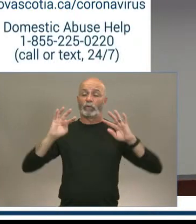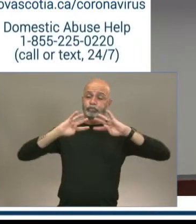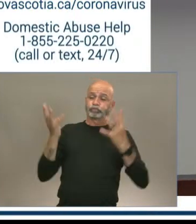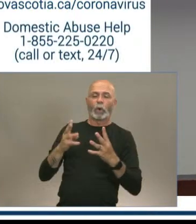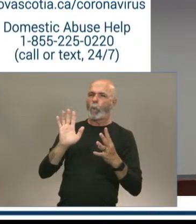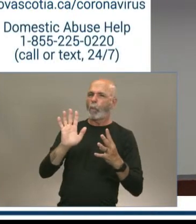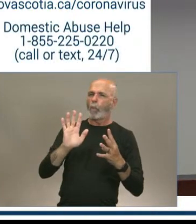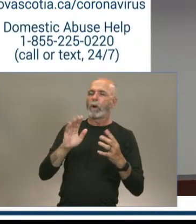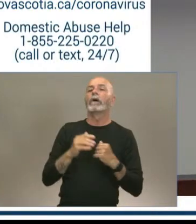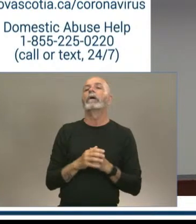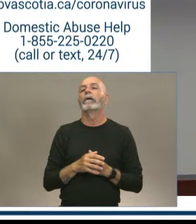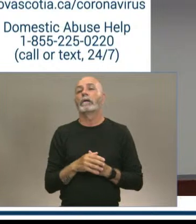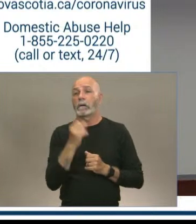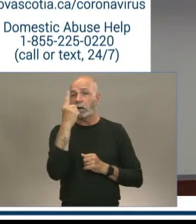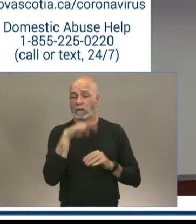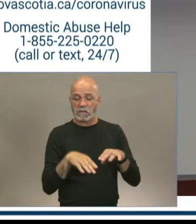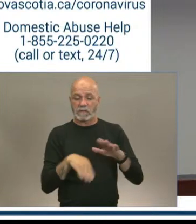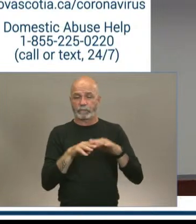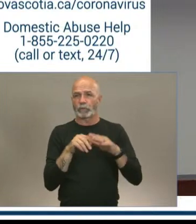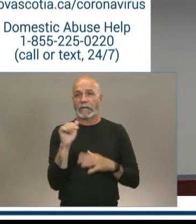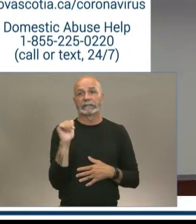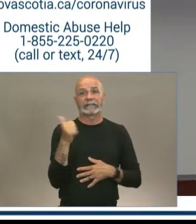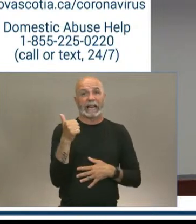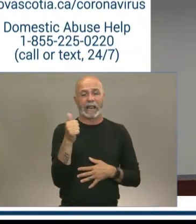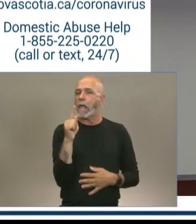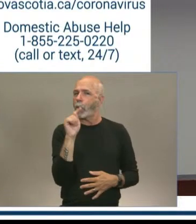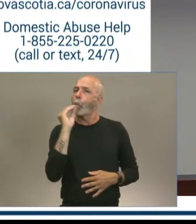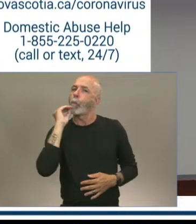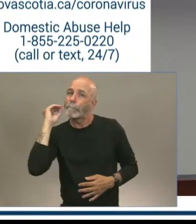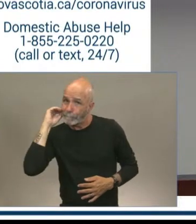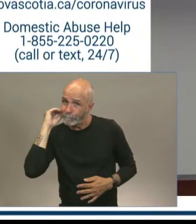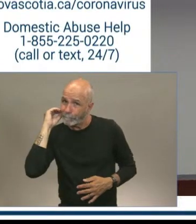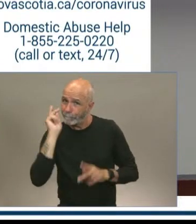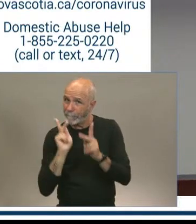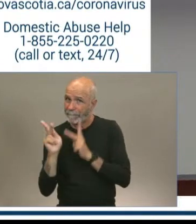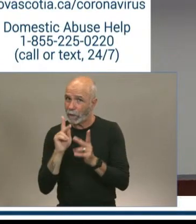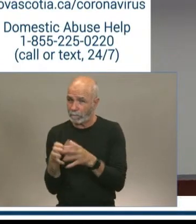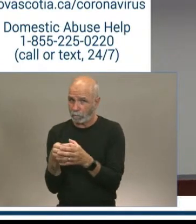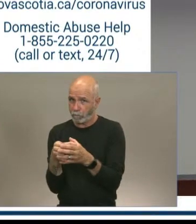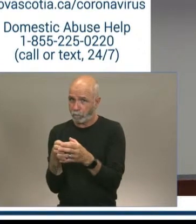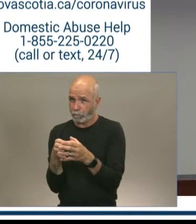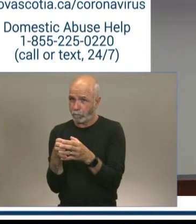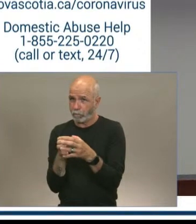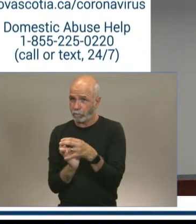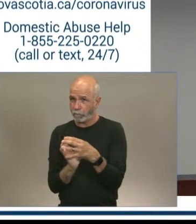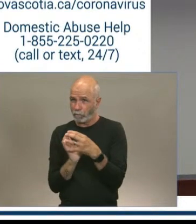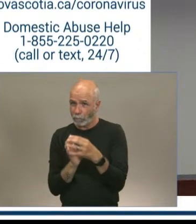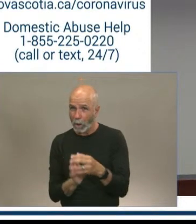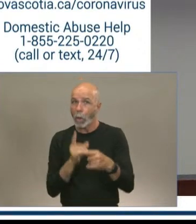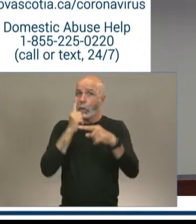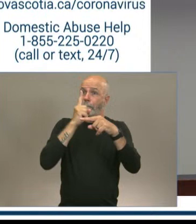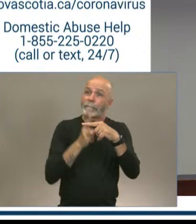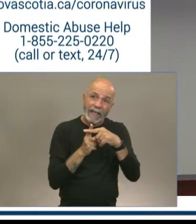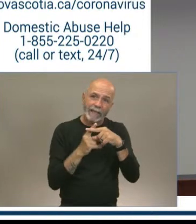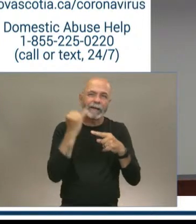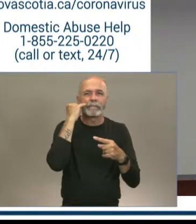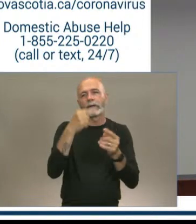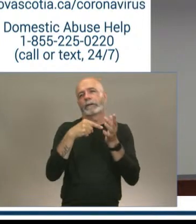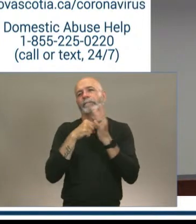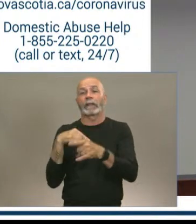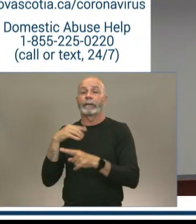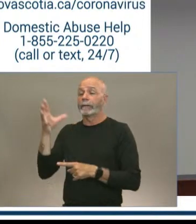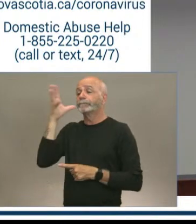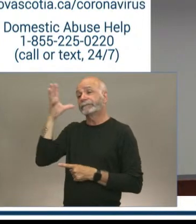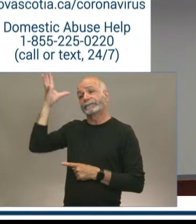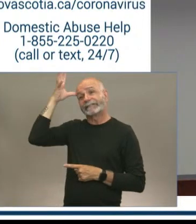have 10 people in your home along with household members. So that's household plus 10 for an informal